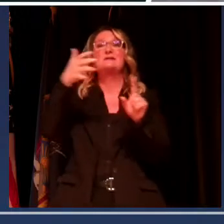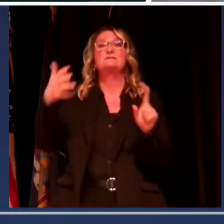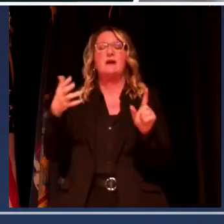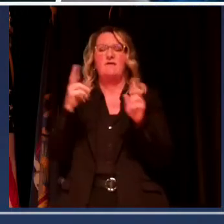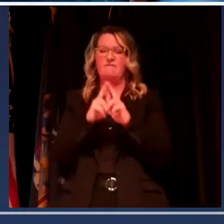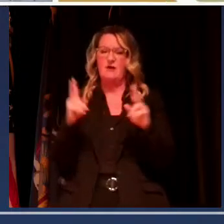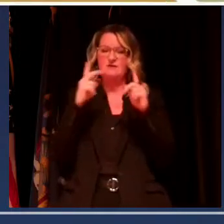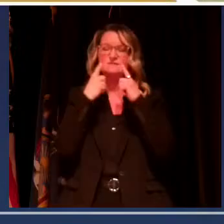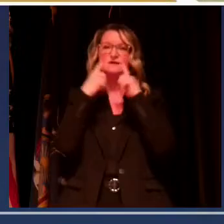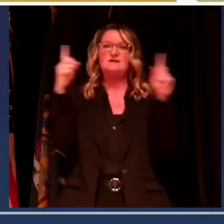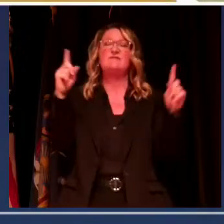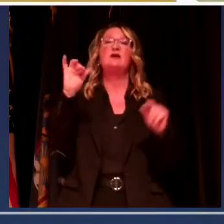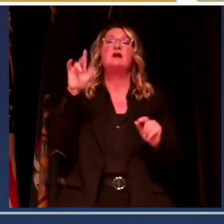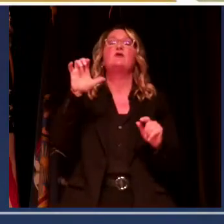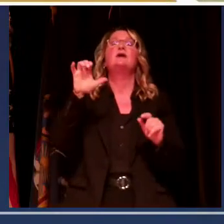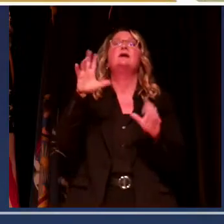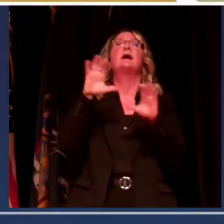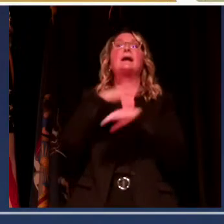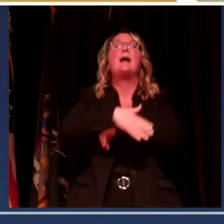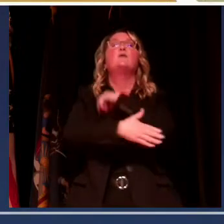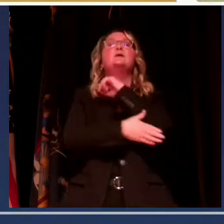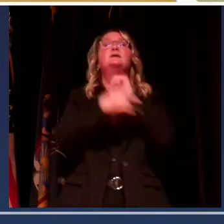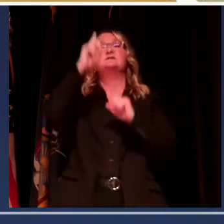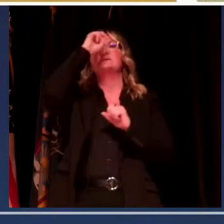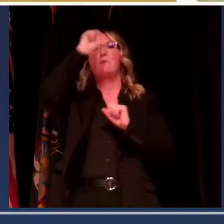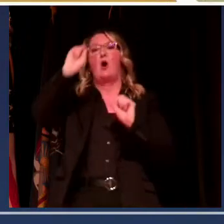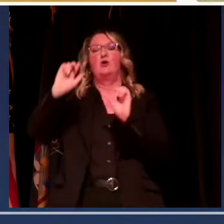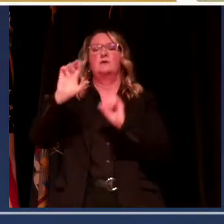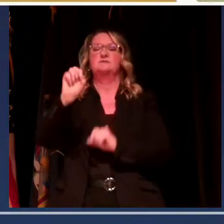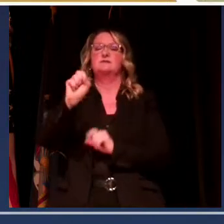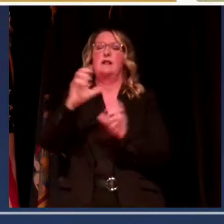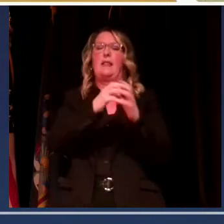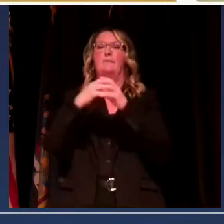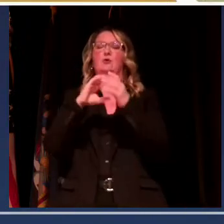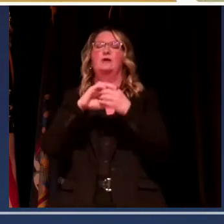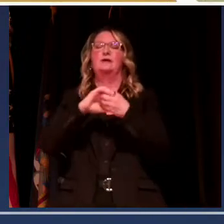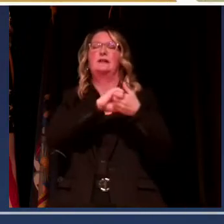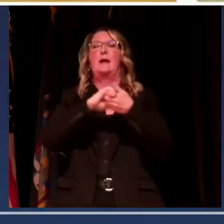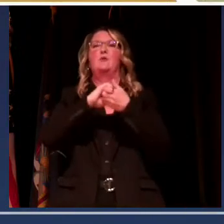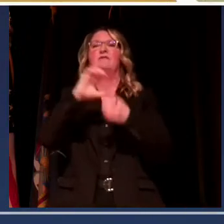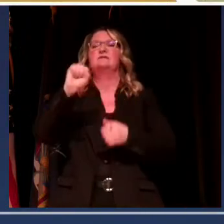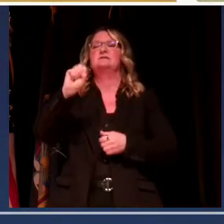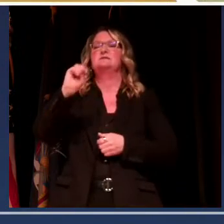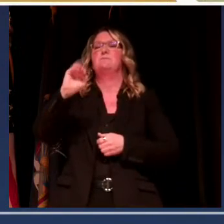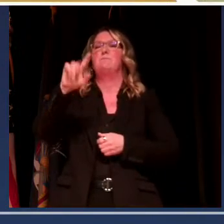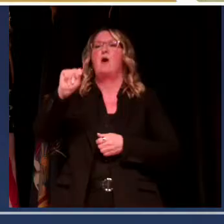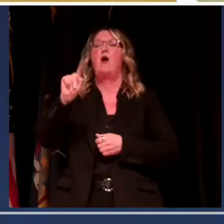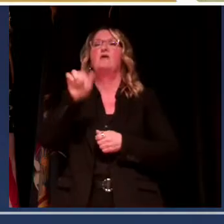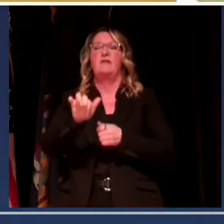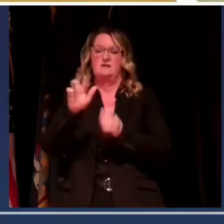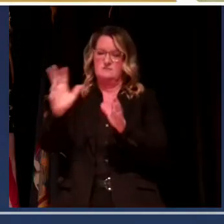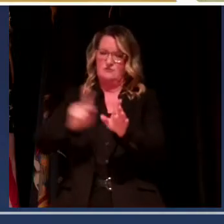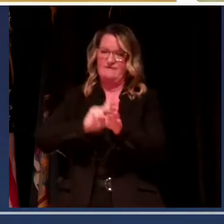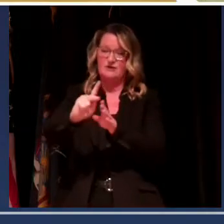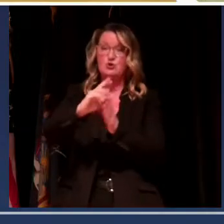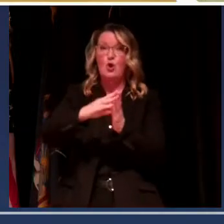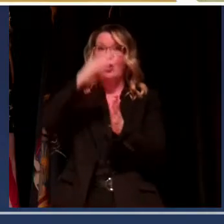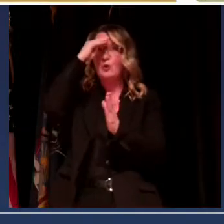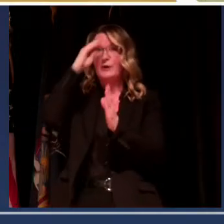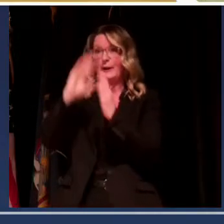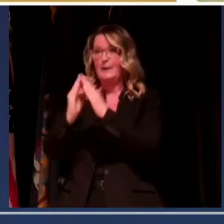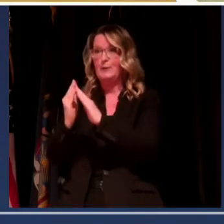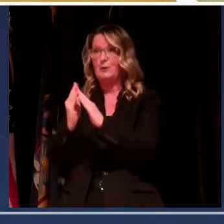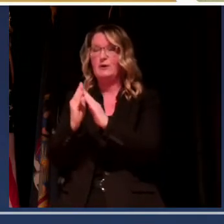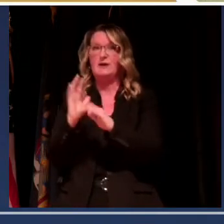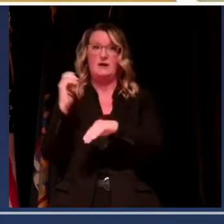successful Erie County SMART Collaborative. SMART is a pre-K through 12th grade professional learning community organized by Erie